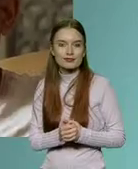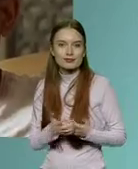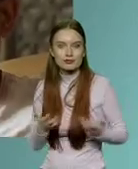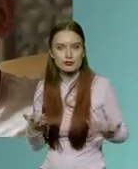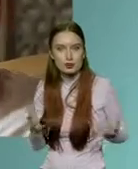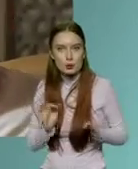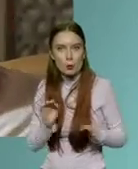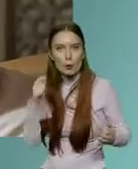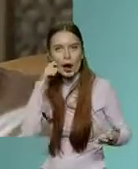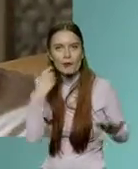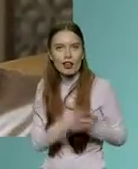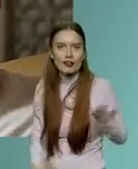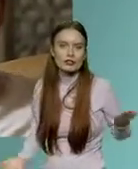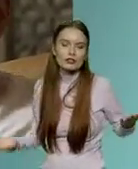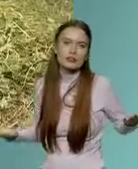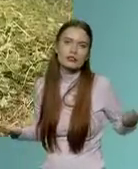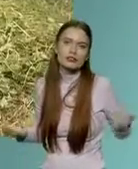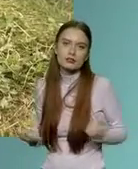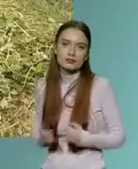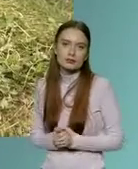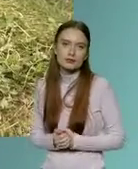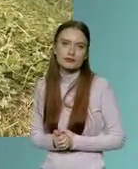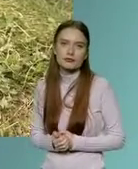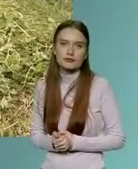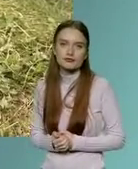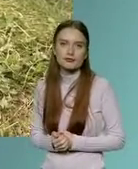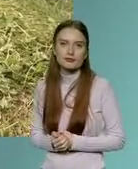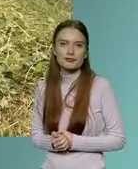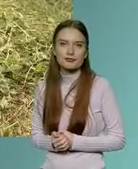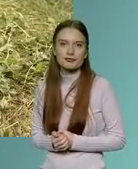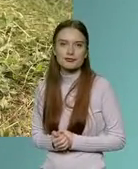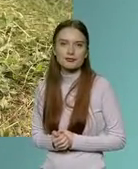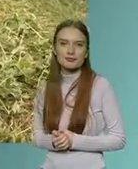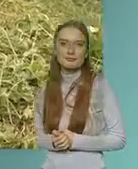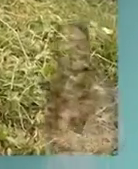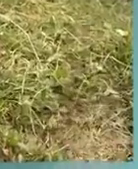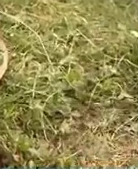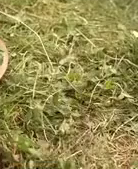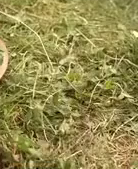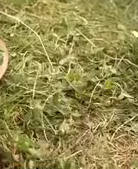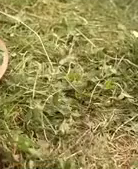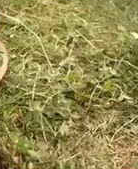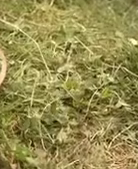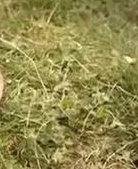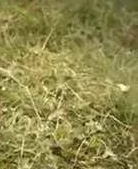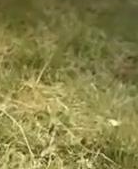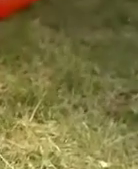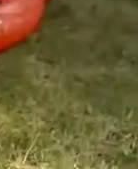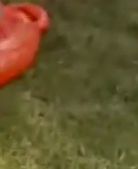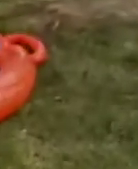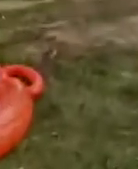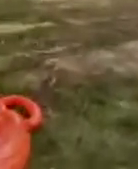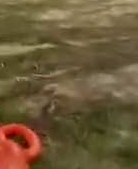bologna. At the garden, the sandwich is at the end of the water slide on the lawn. A caption,